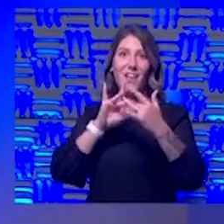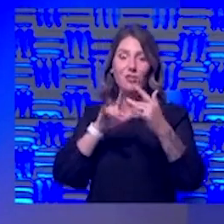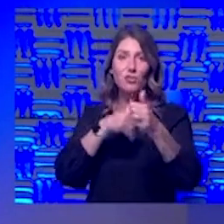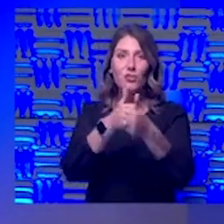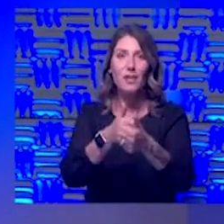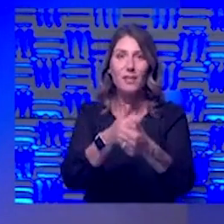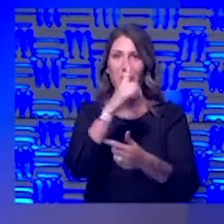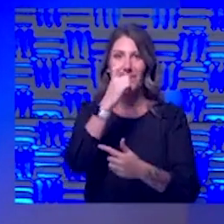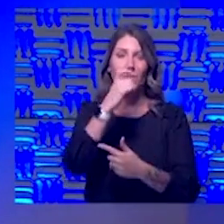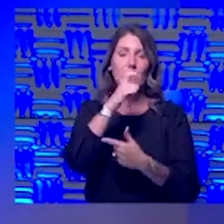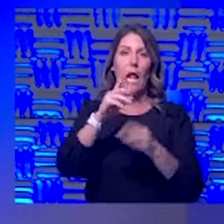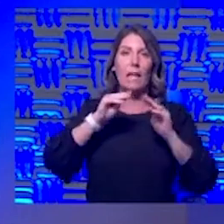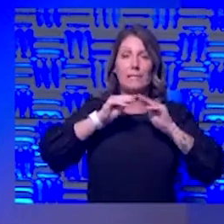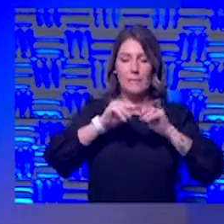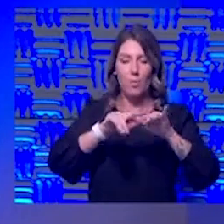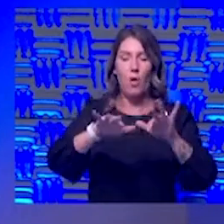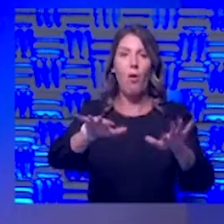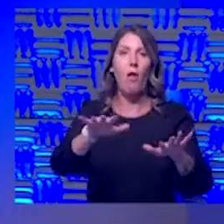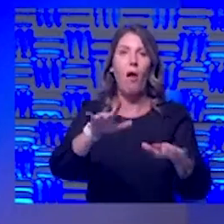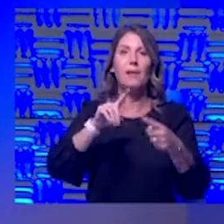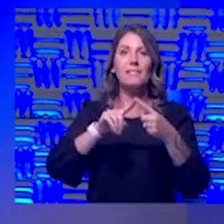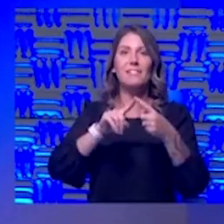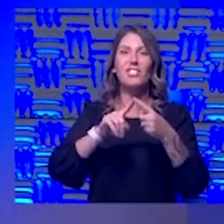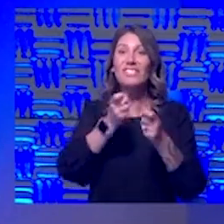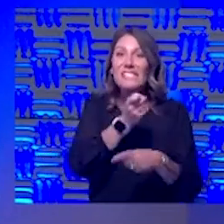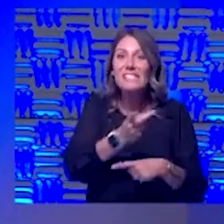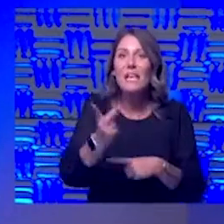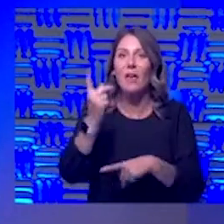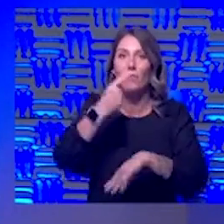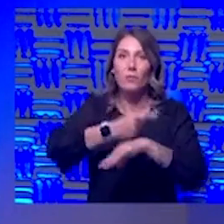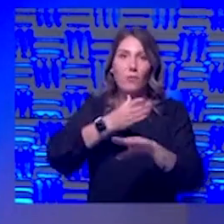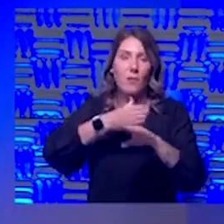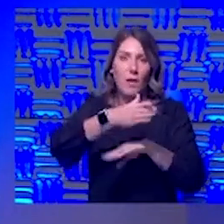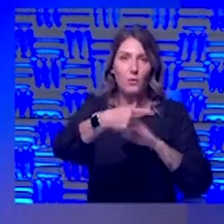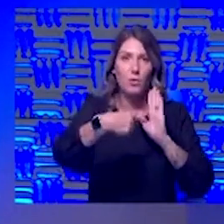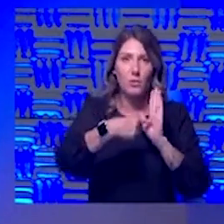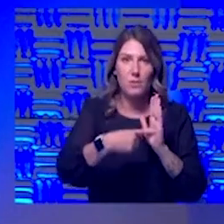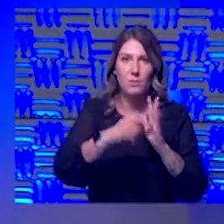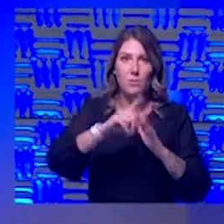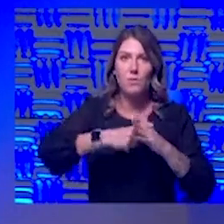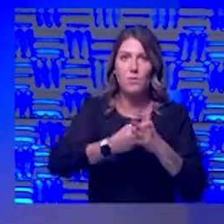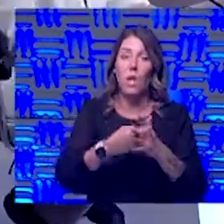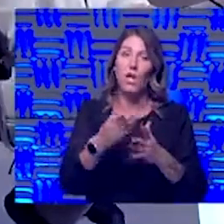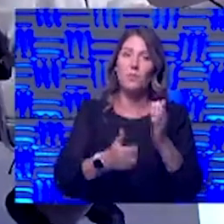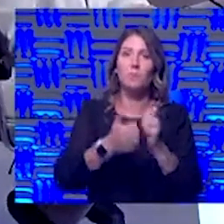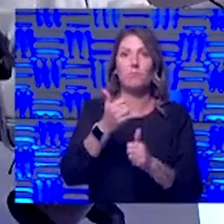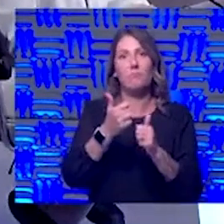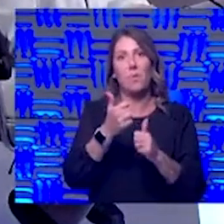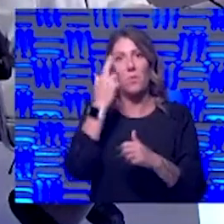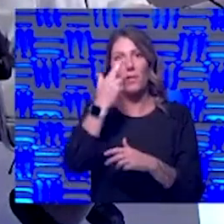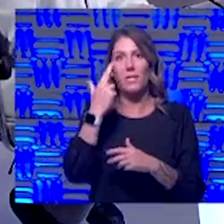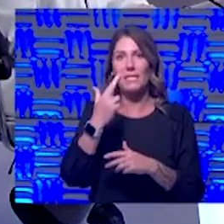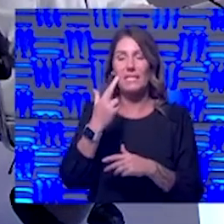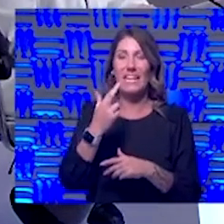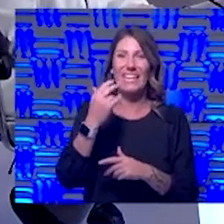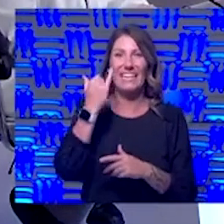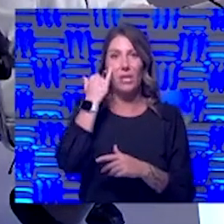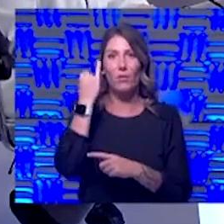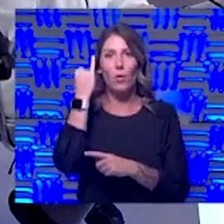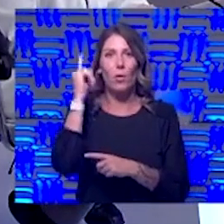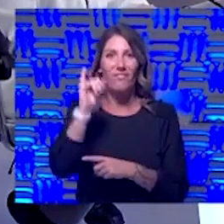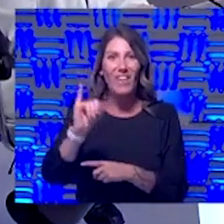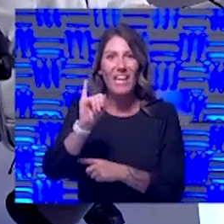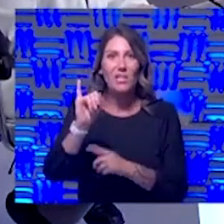as infectious until several days after symptoms began. So that is one of the main reasons. And even when you were infectious, it wasn't